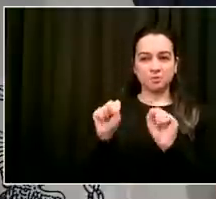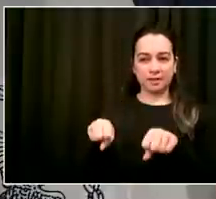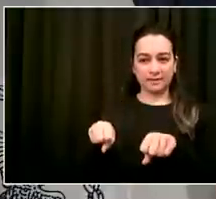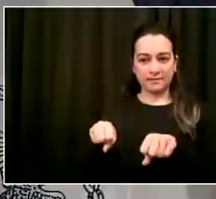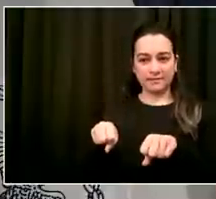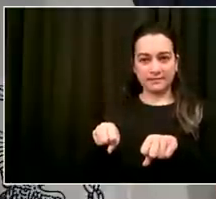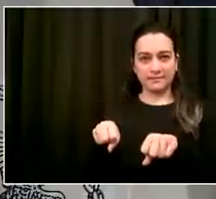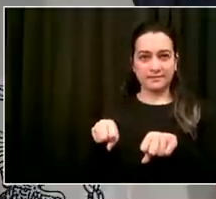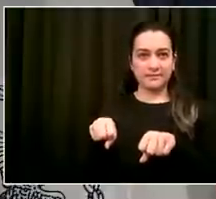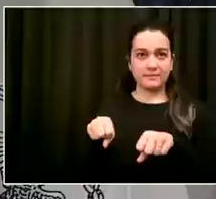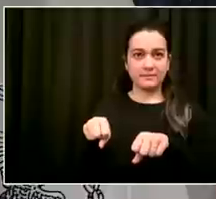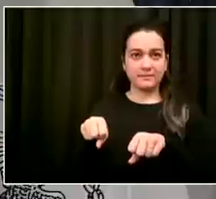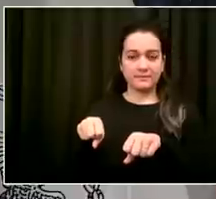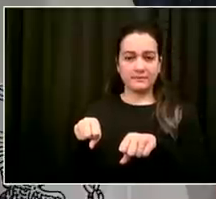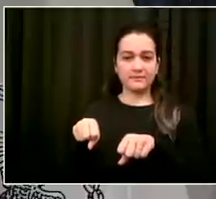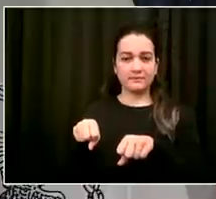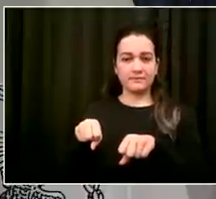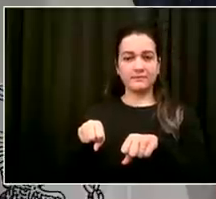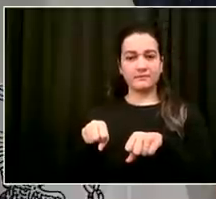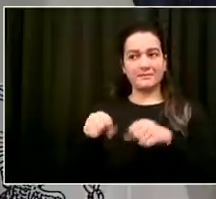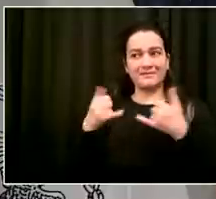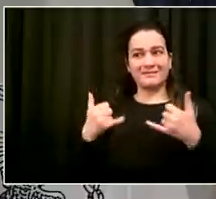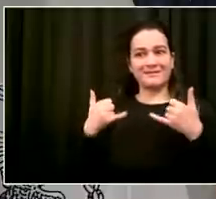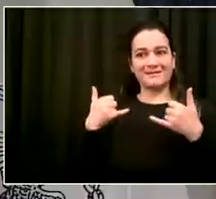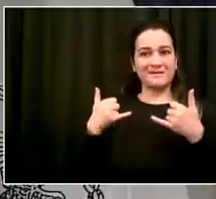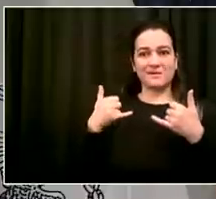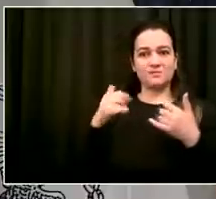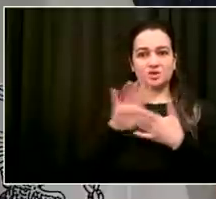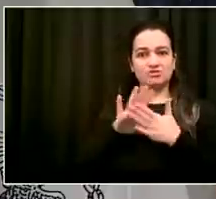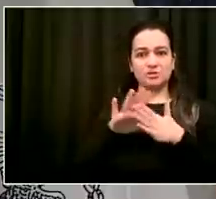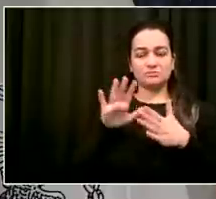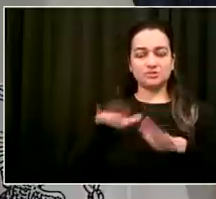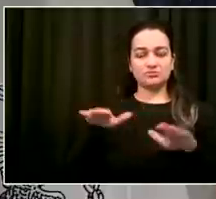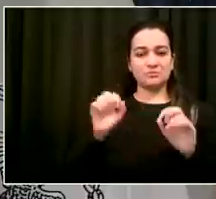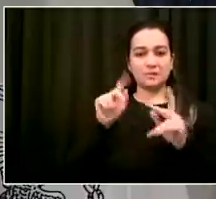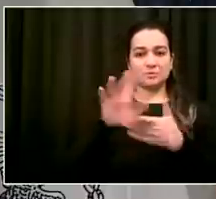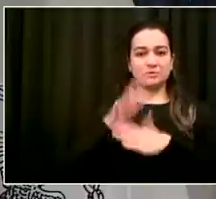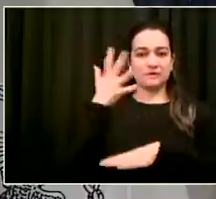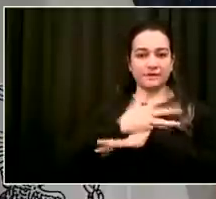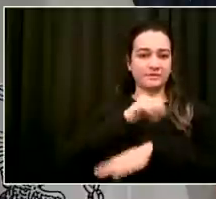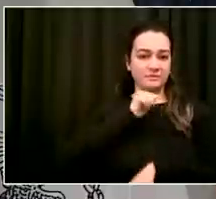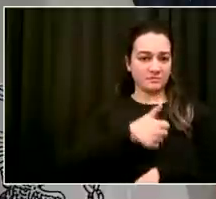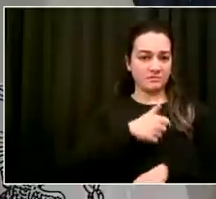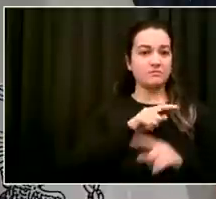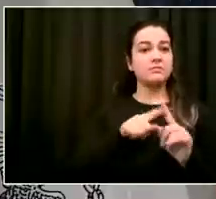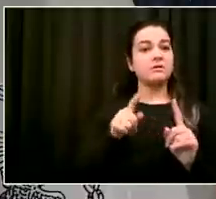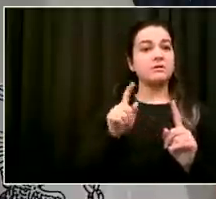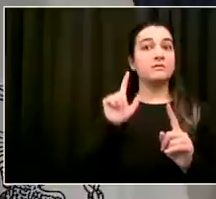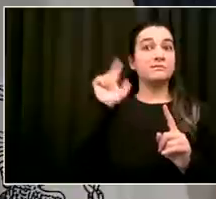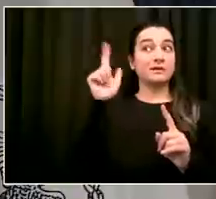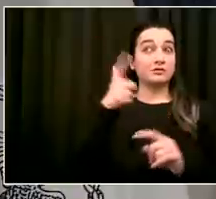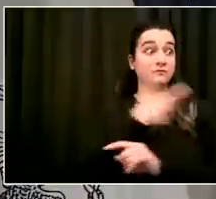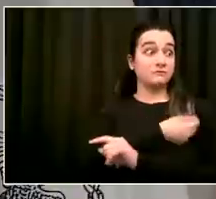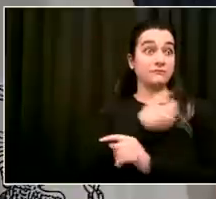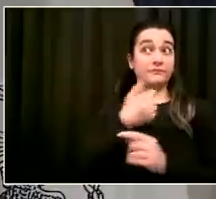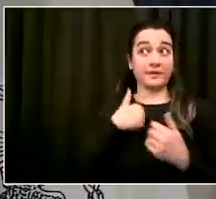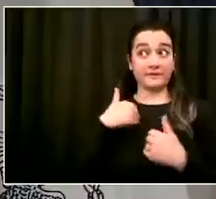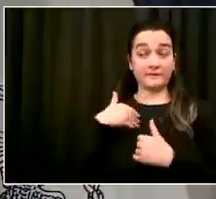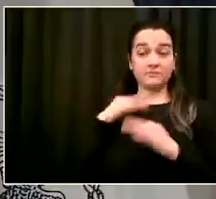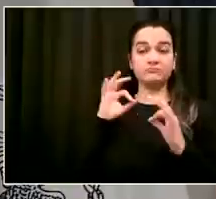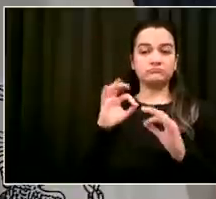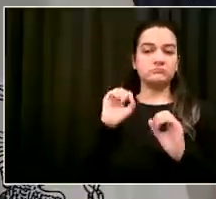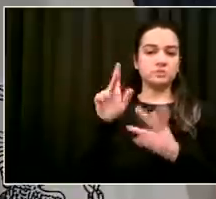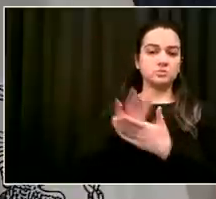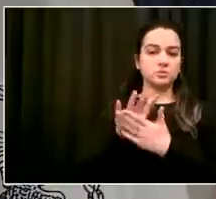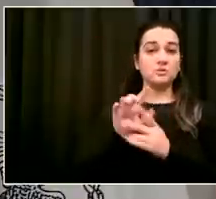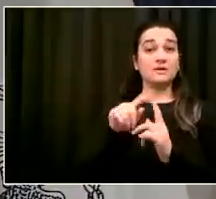by definition. It will all come down to how much vaccine we get, how quickly we can distribute it, obviously how many people